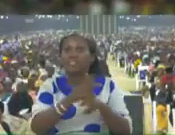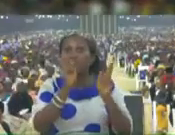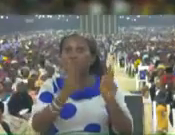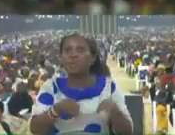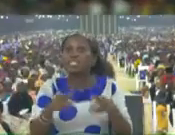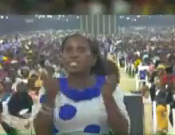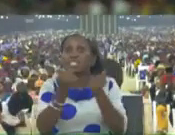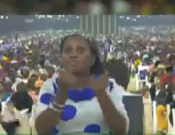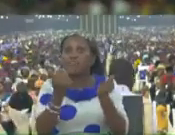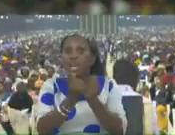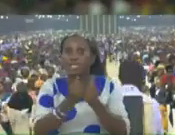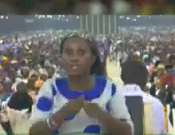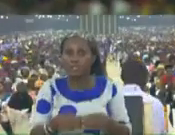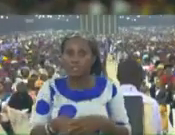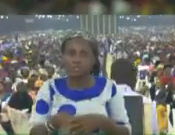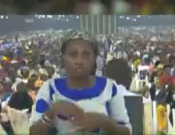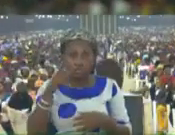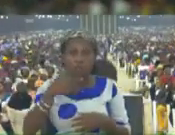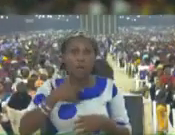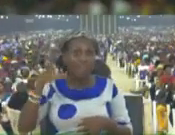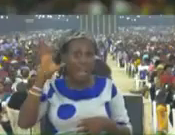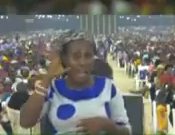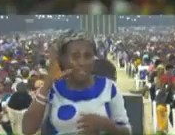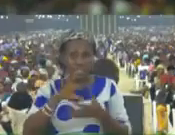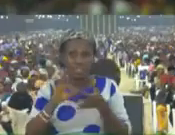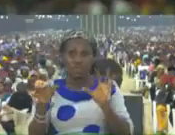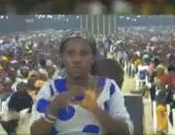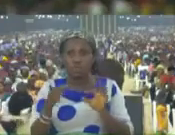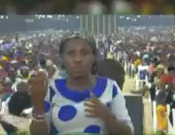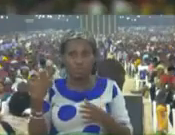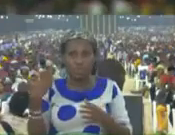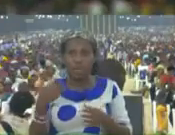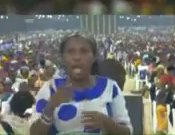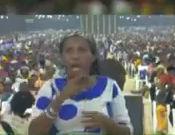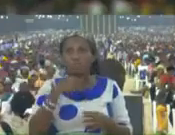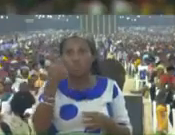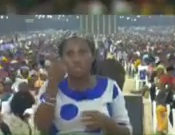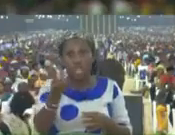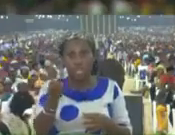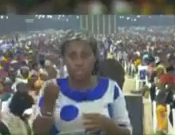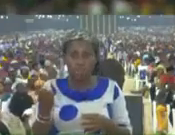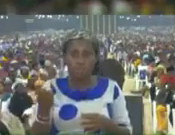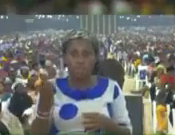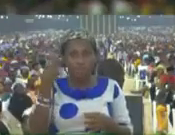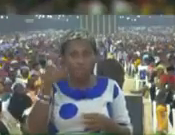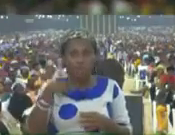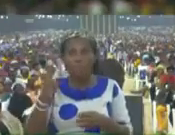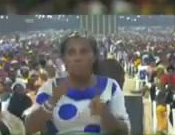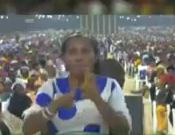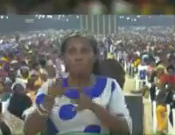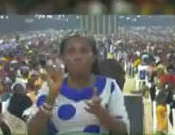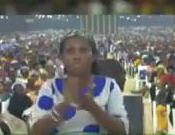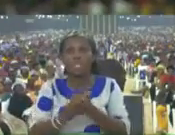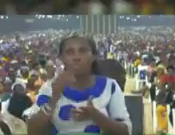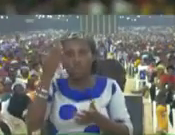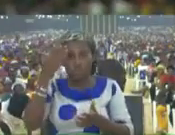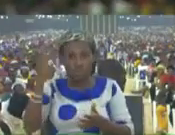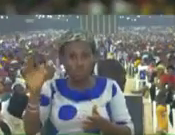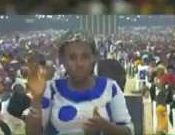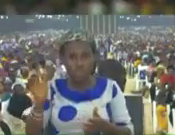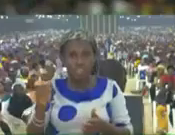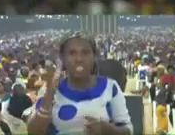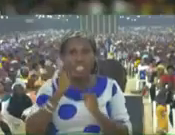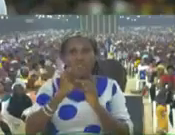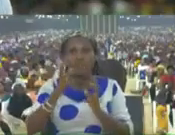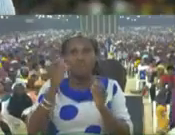You've heard the story before, so I'm only telling it because of those who have not heard. If you want to know the details, ask those who have heard it